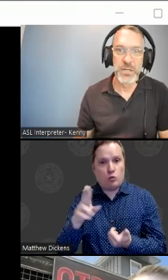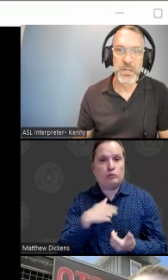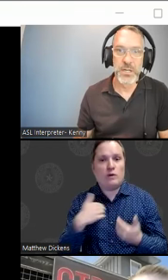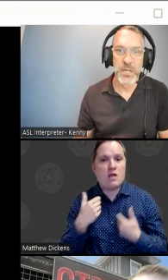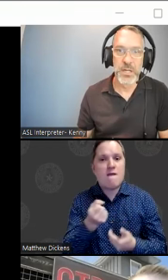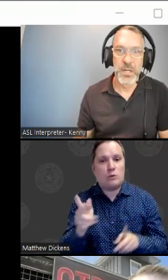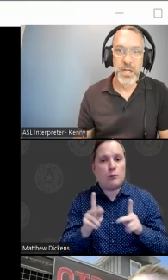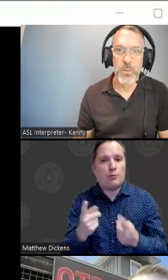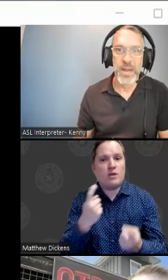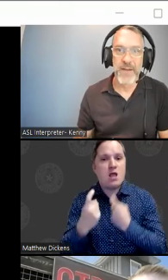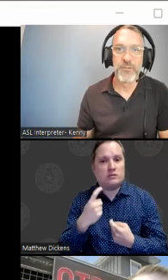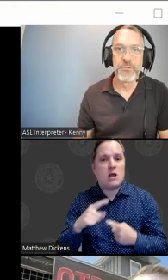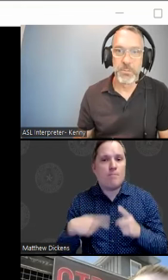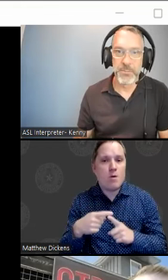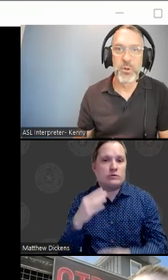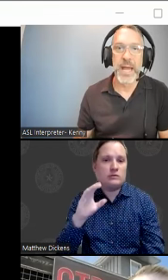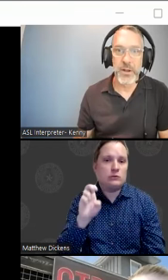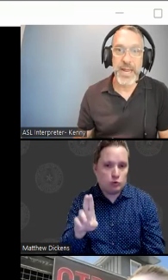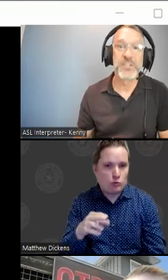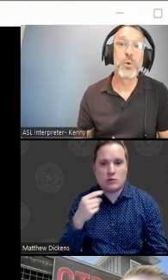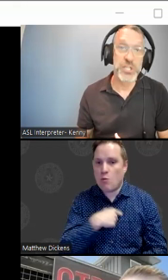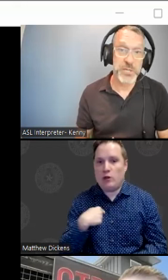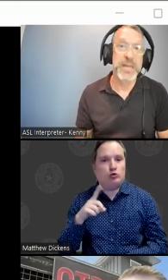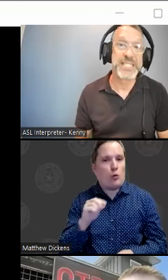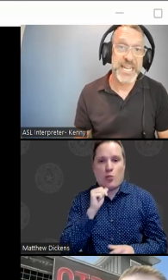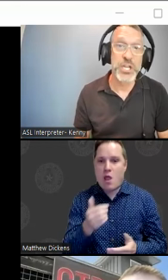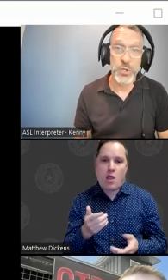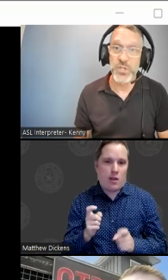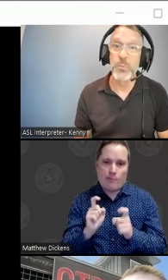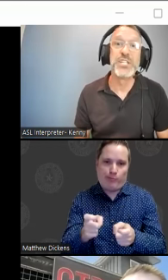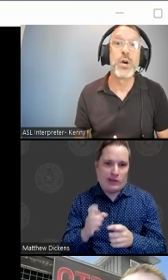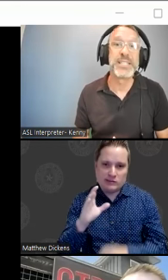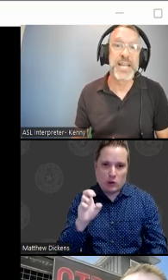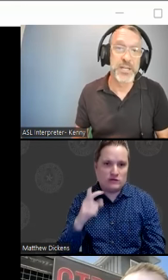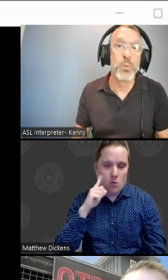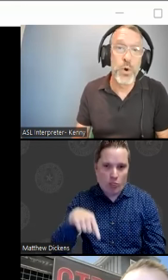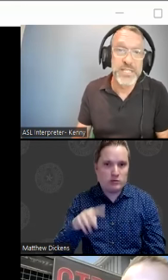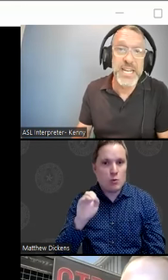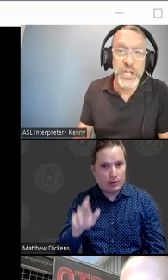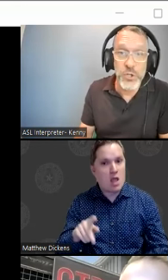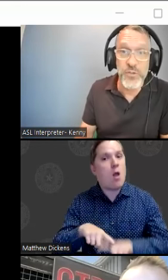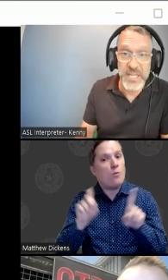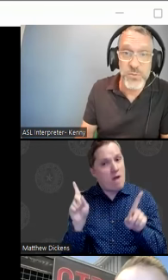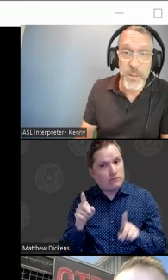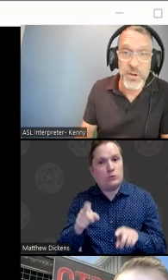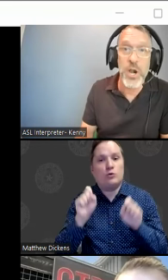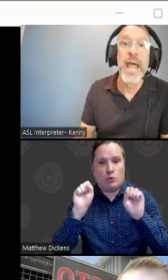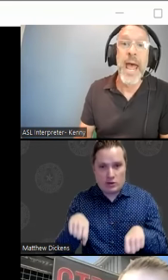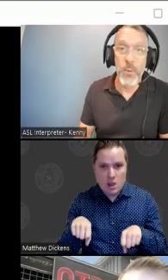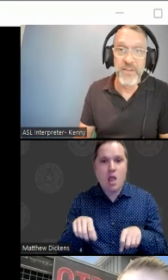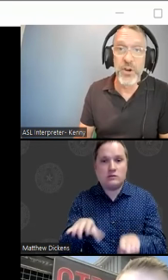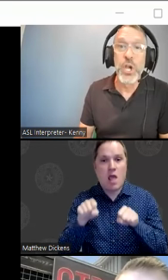information. We have a few people ask questions about CEUs, and we don't exactly award CEUs for this